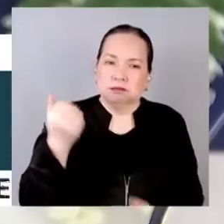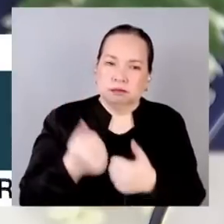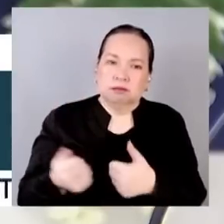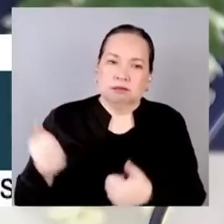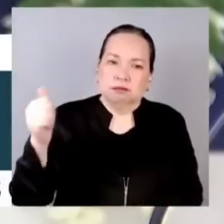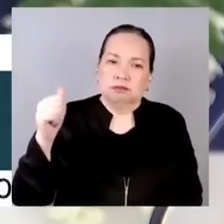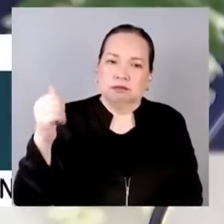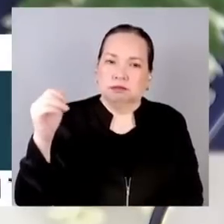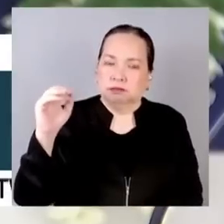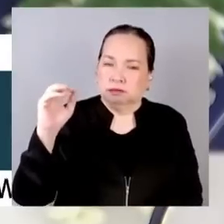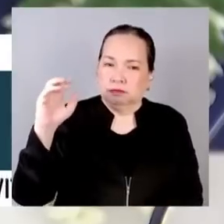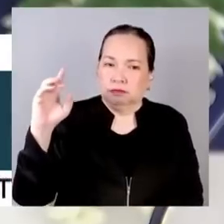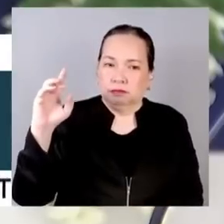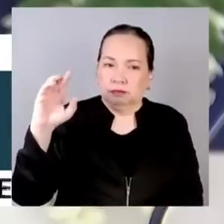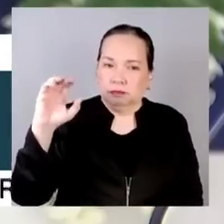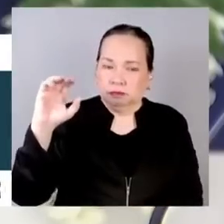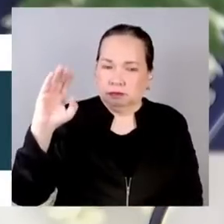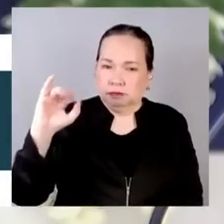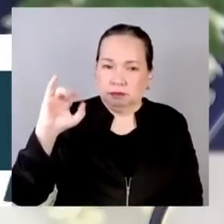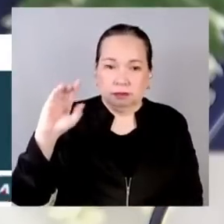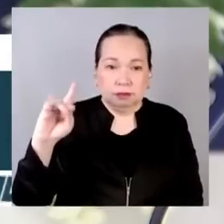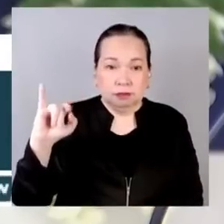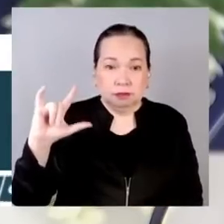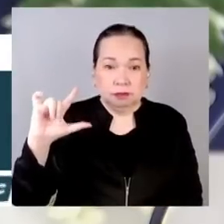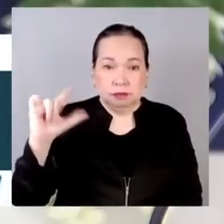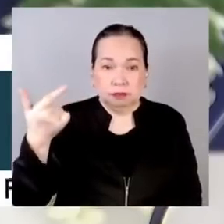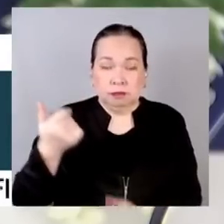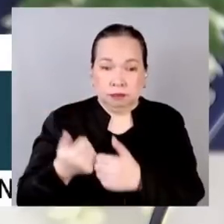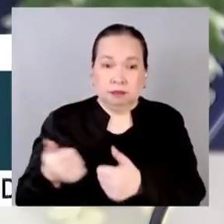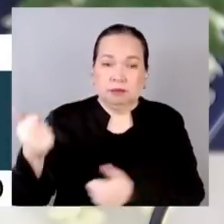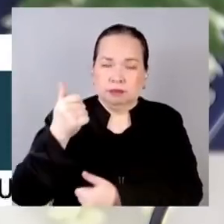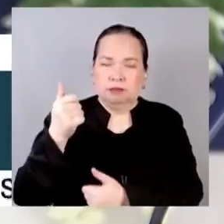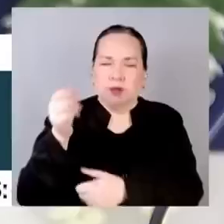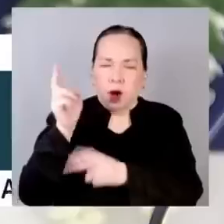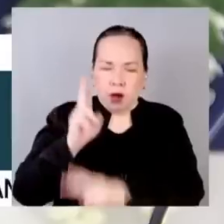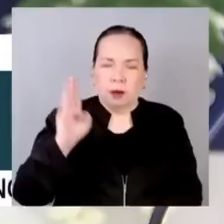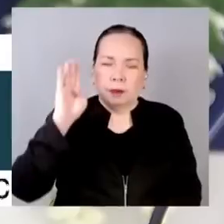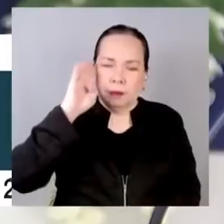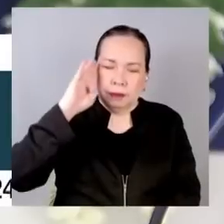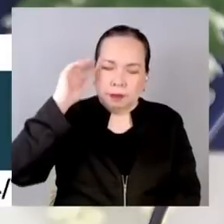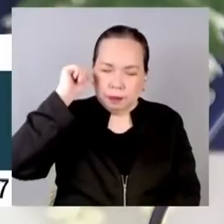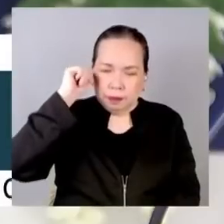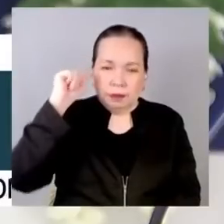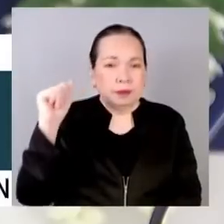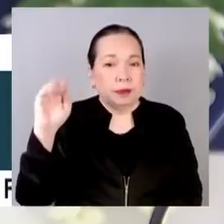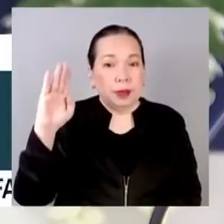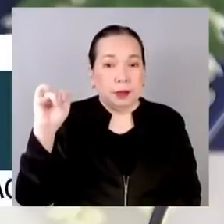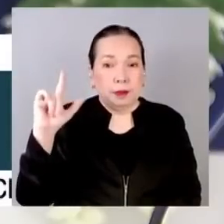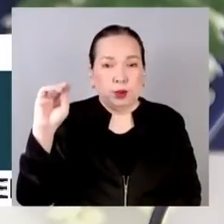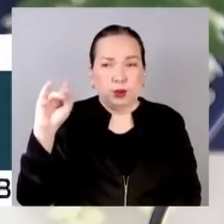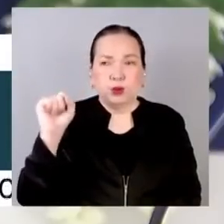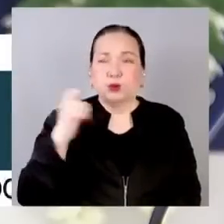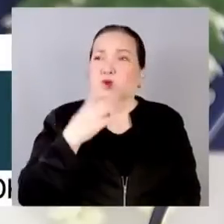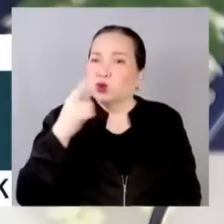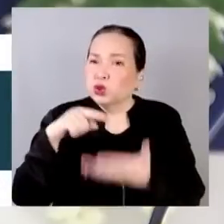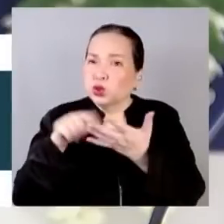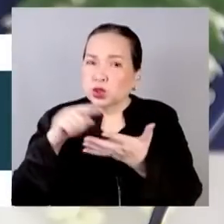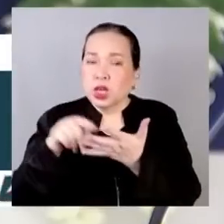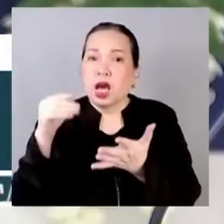the Honorable Benjamin Benhar Abalos Jr., to take a second look on the people who may be feeding